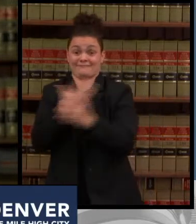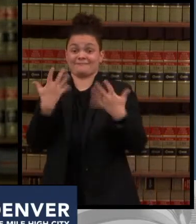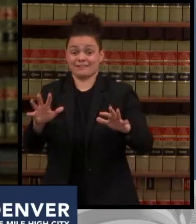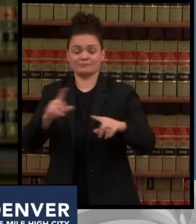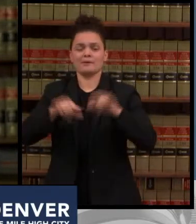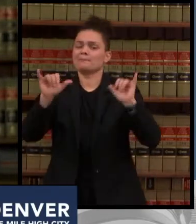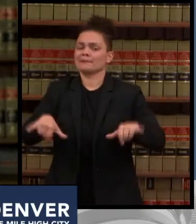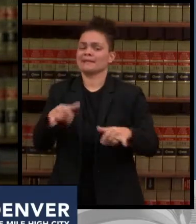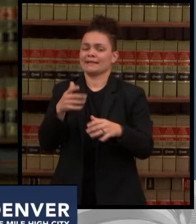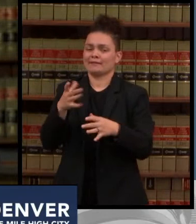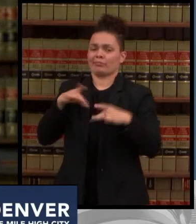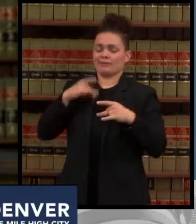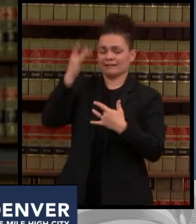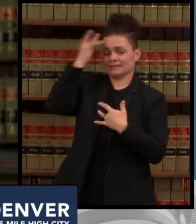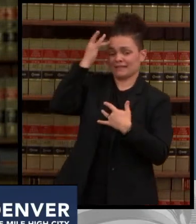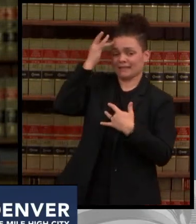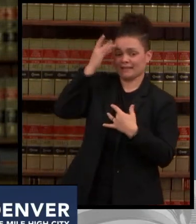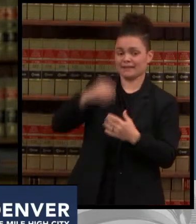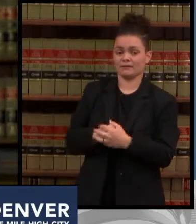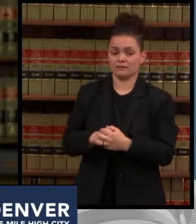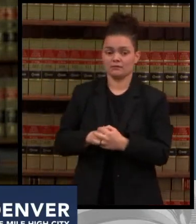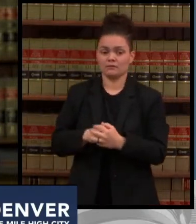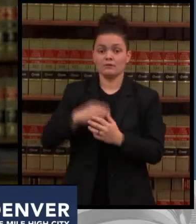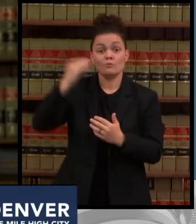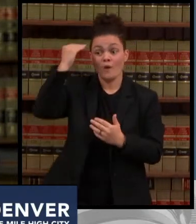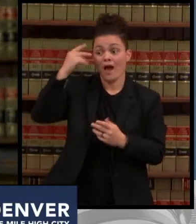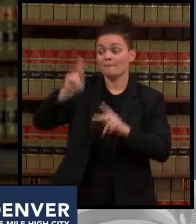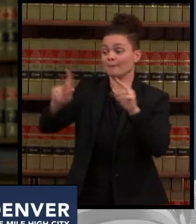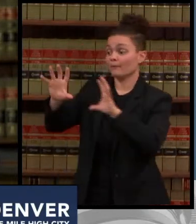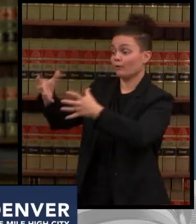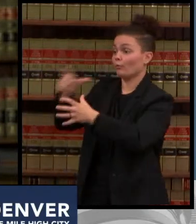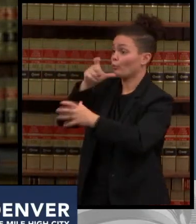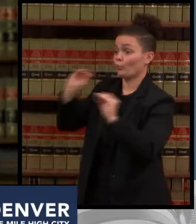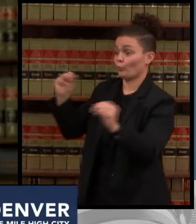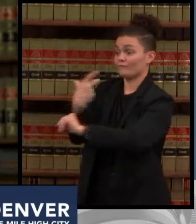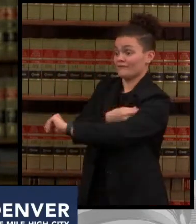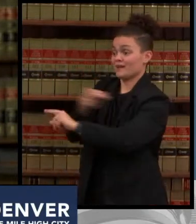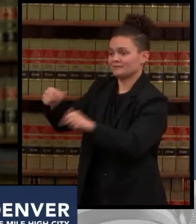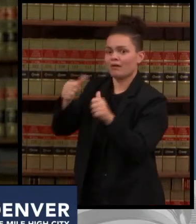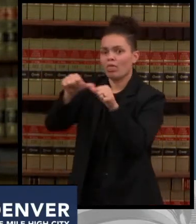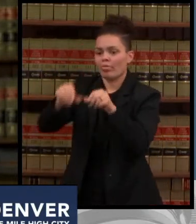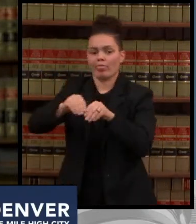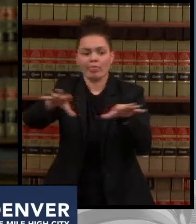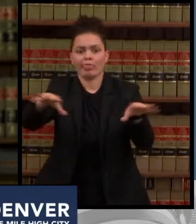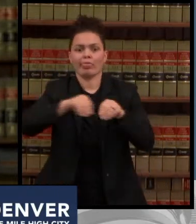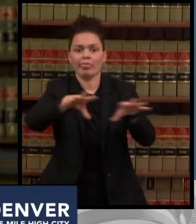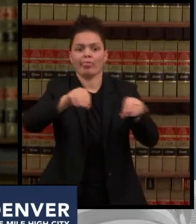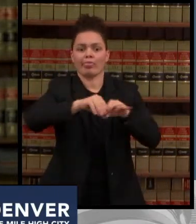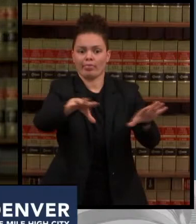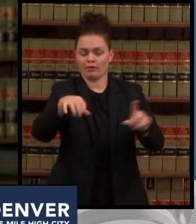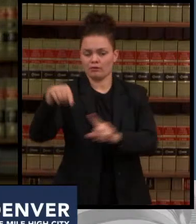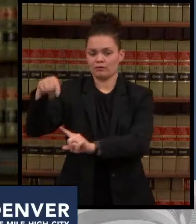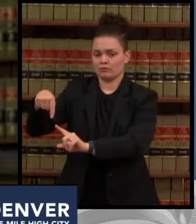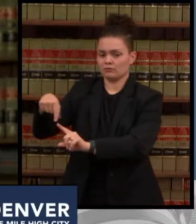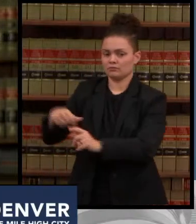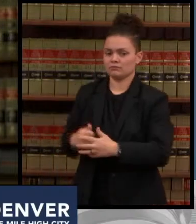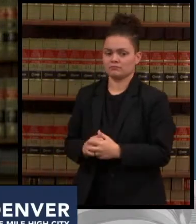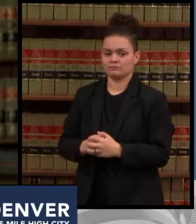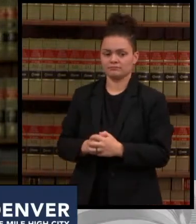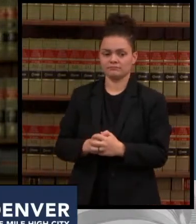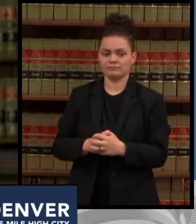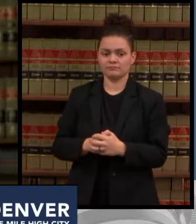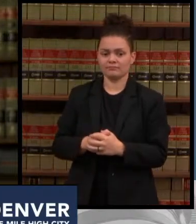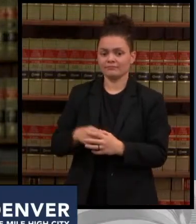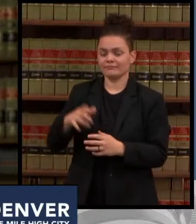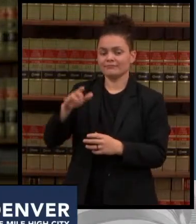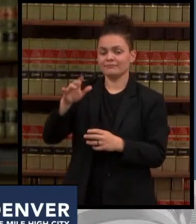that the vaccines don't work because some who are vaccinated are still in the hospital, that's like suggesting seatbelts